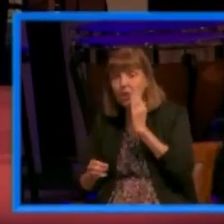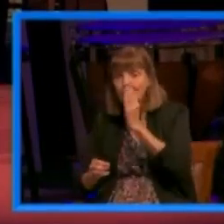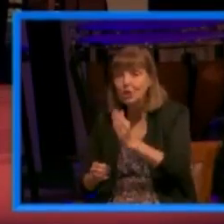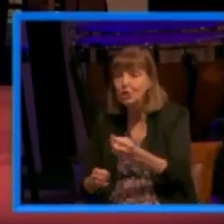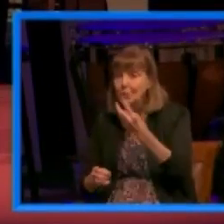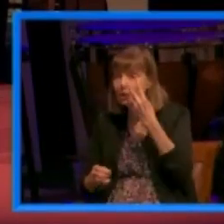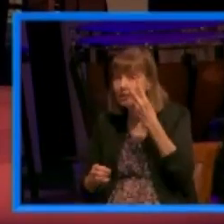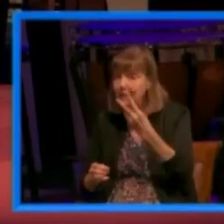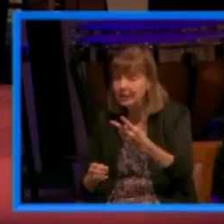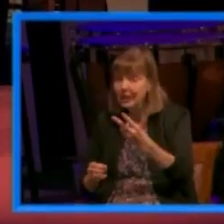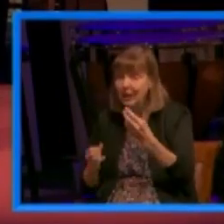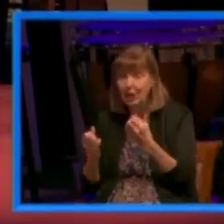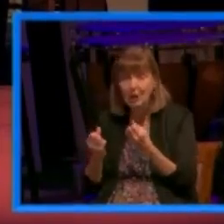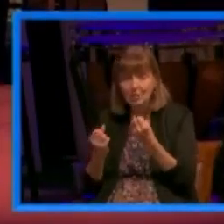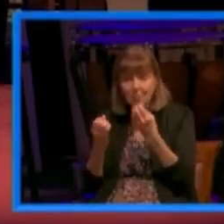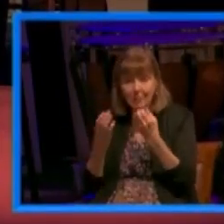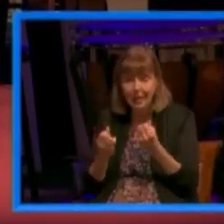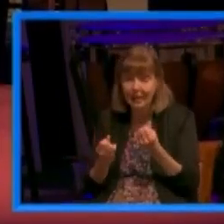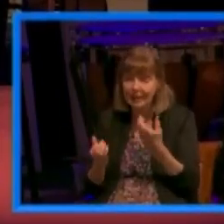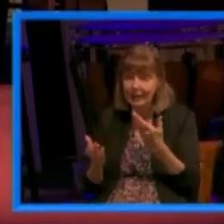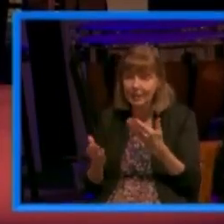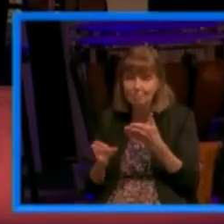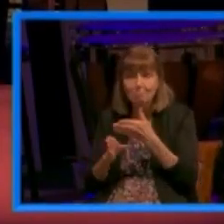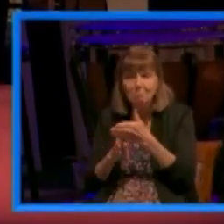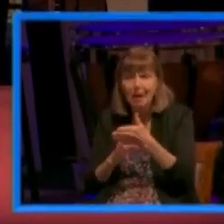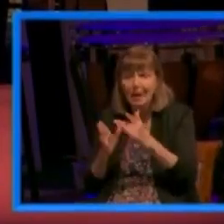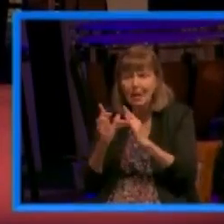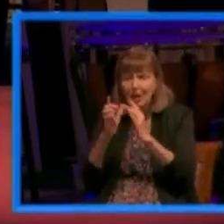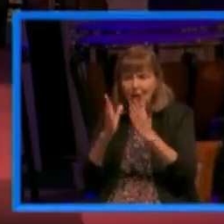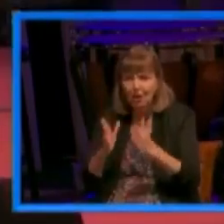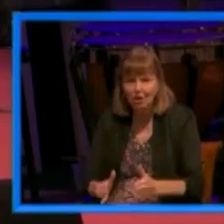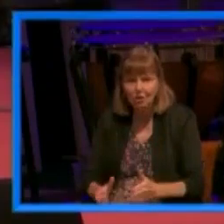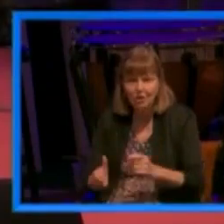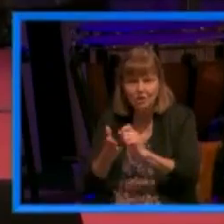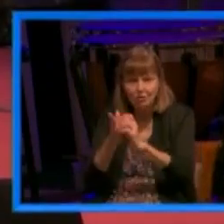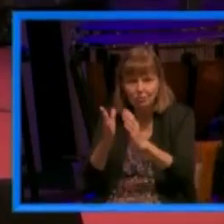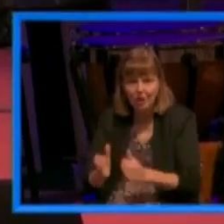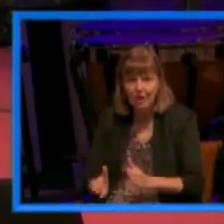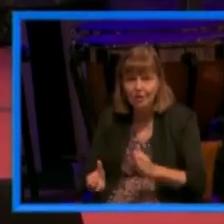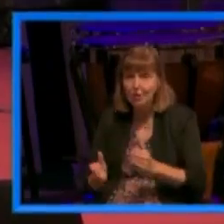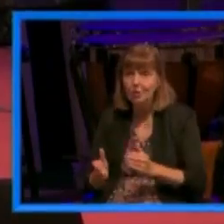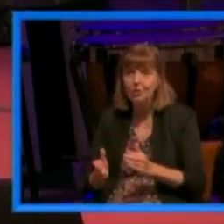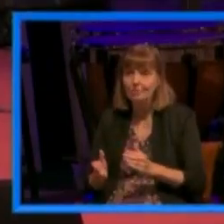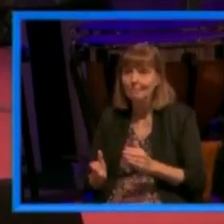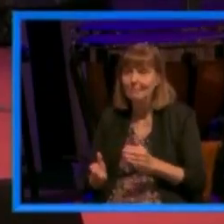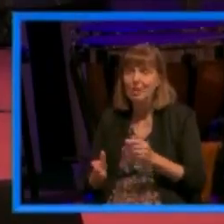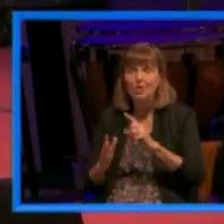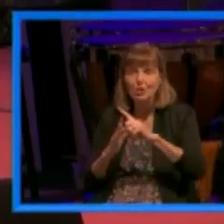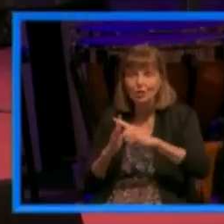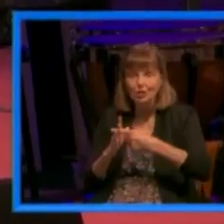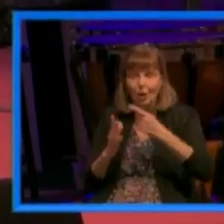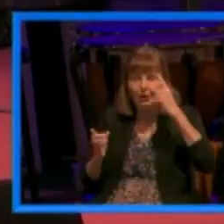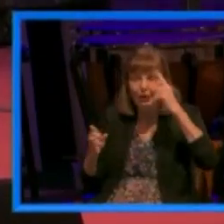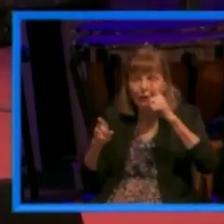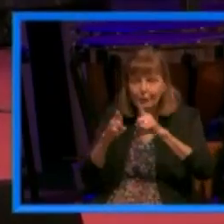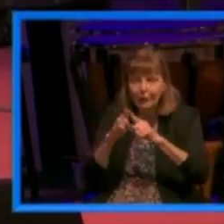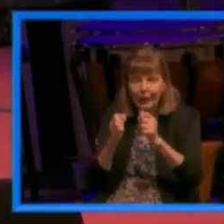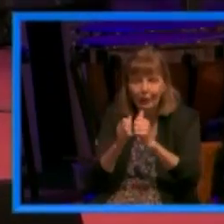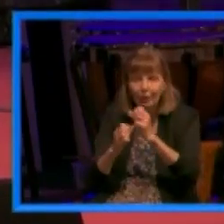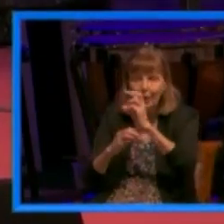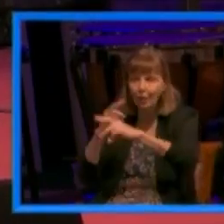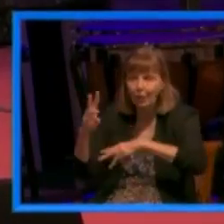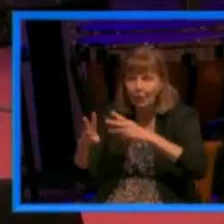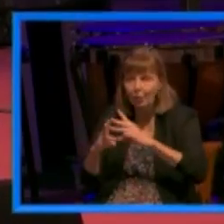Christian writers who have found themselves agreeing with the sexual sin of the world. And the reason for this, brothers and